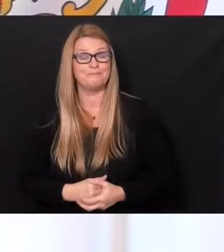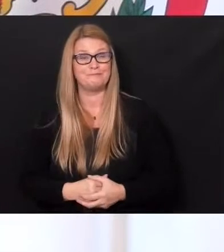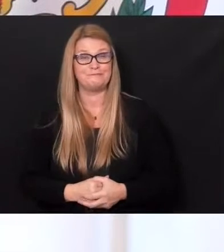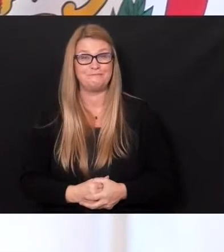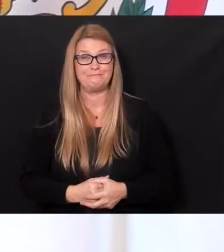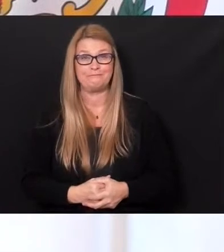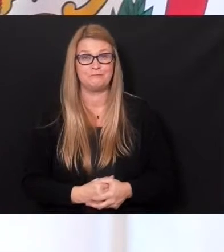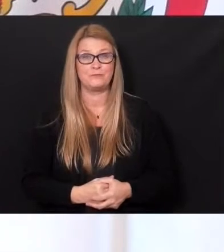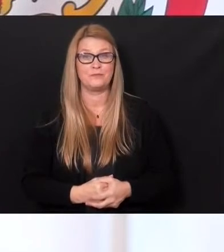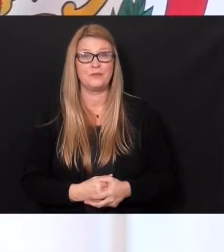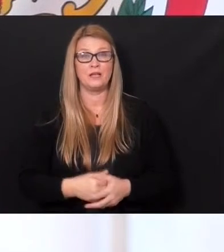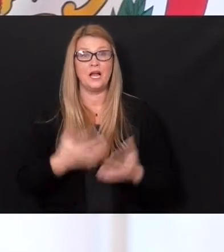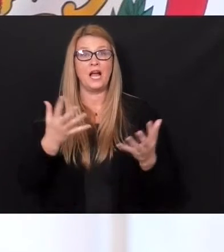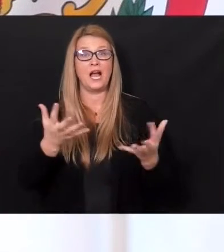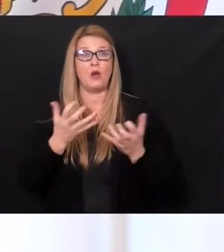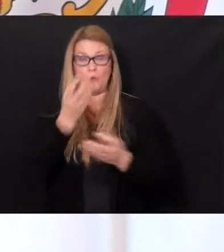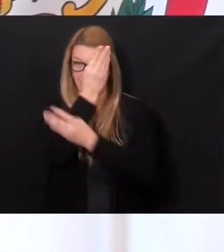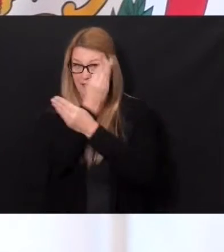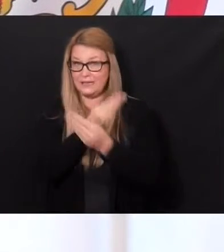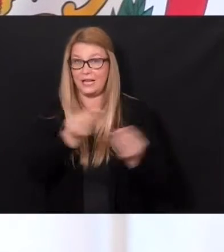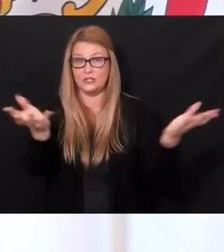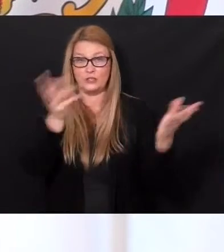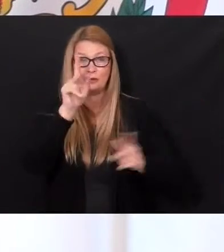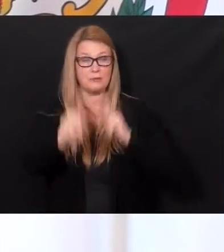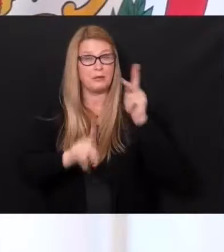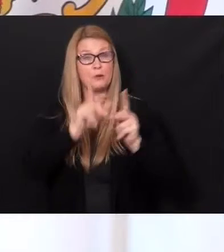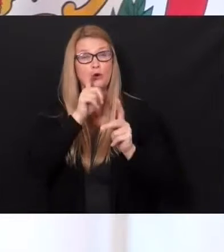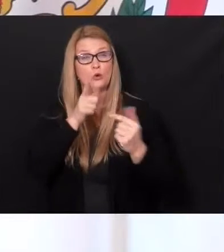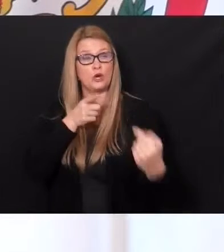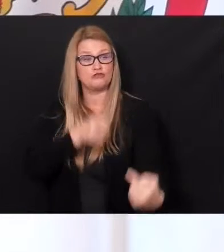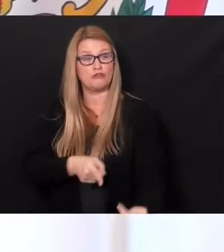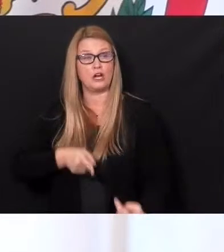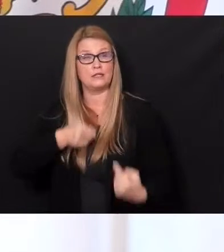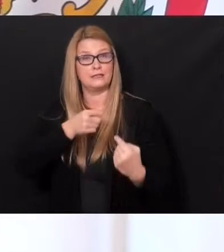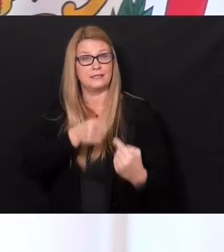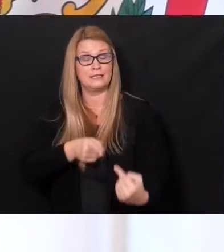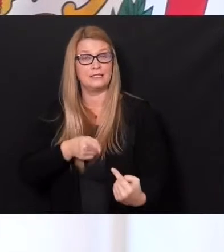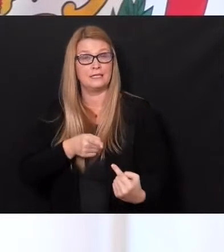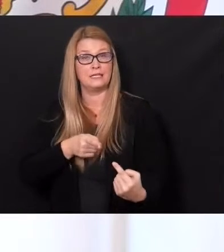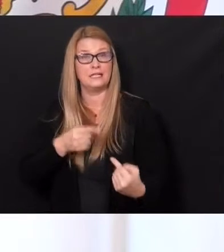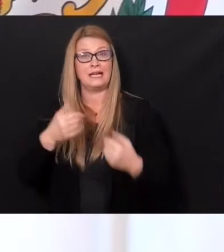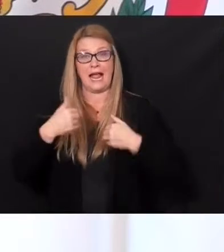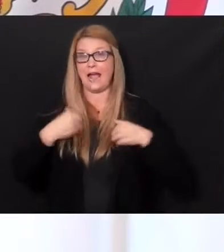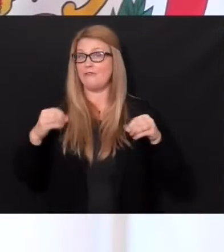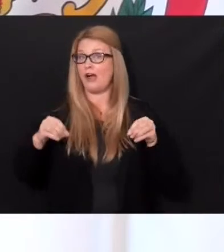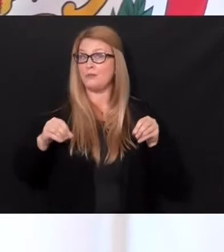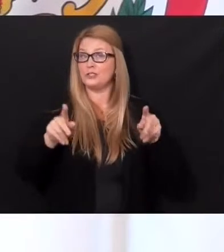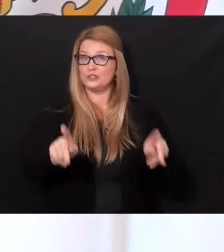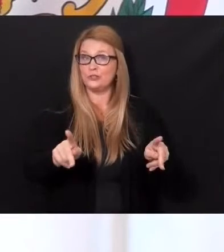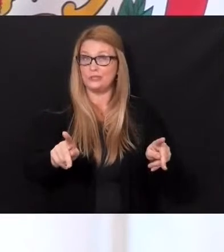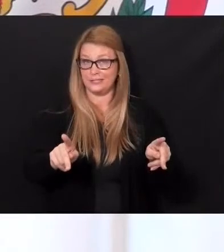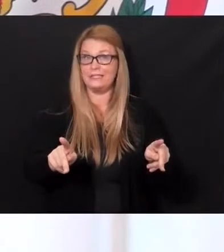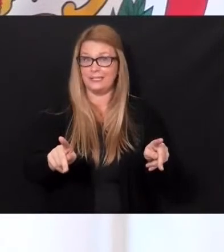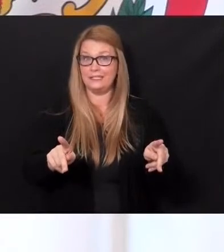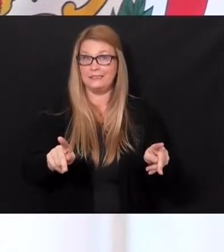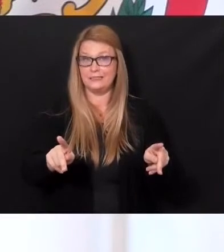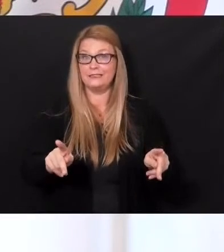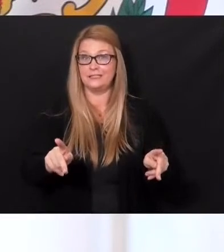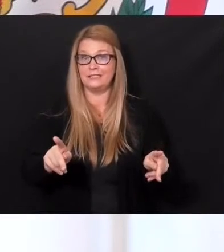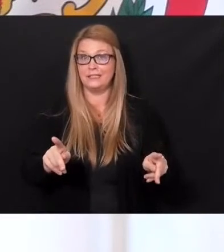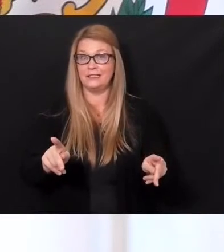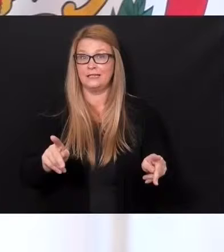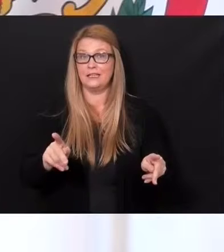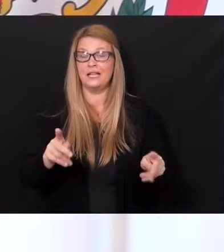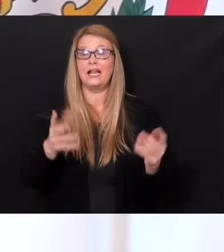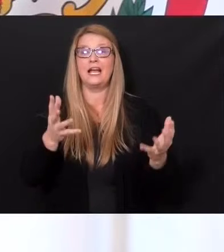cast a lifeline to those people that are really struggling to absolutely have an opportunity to pull out of that, and I want